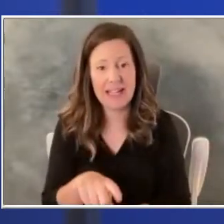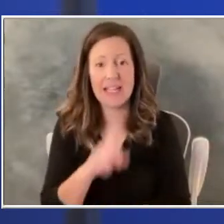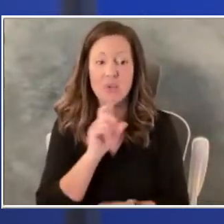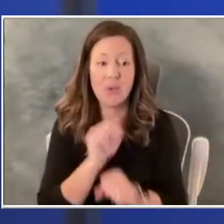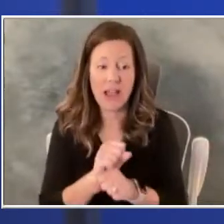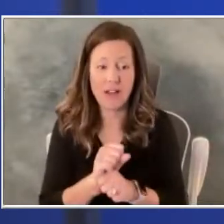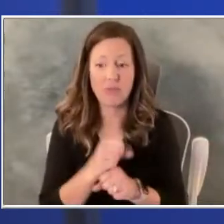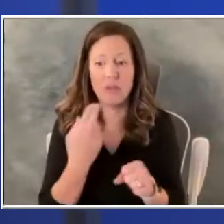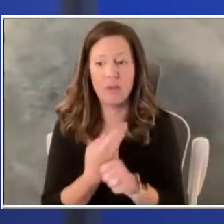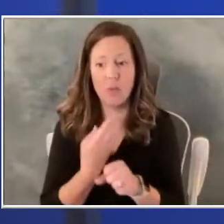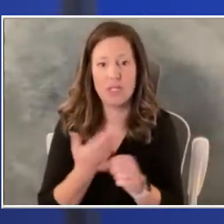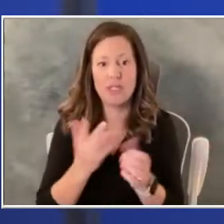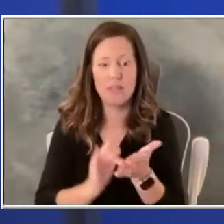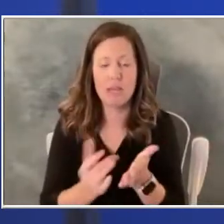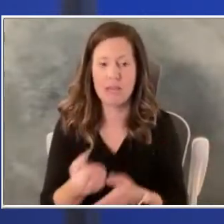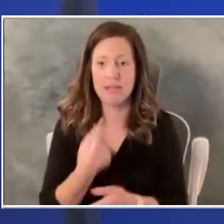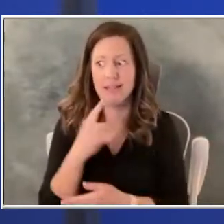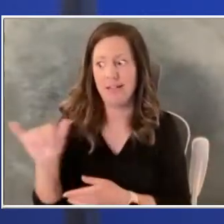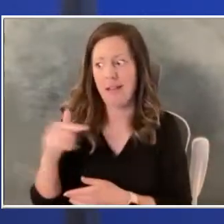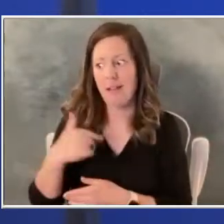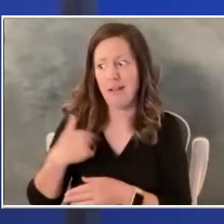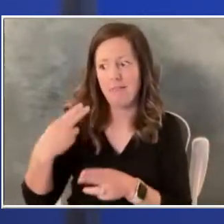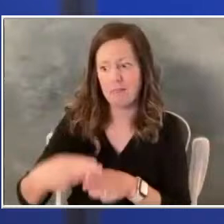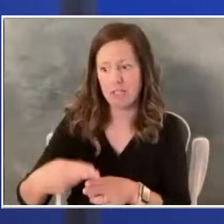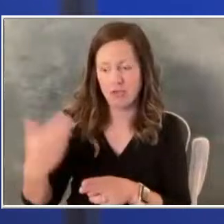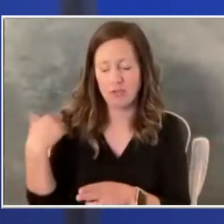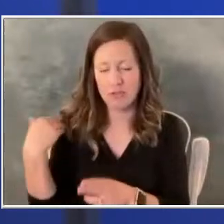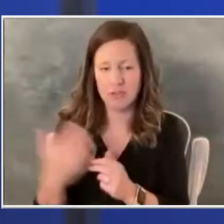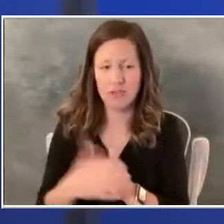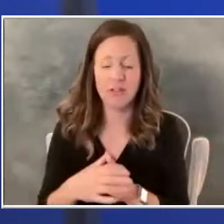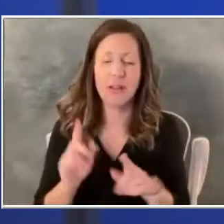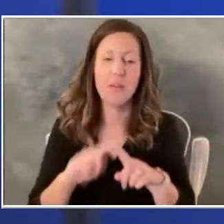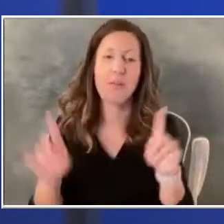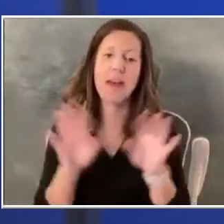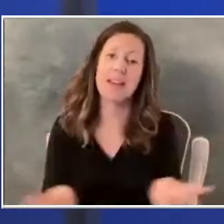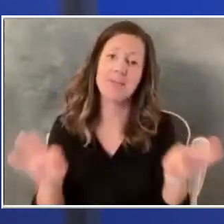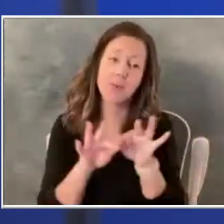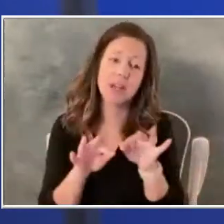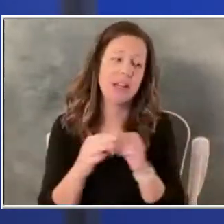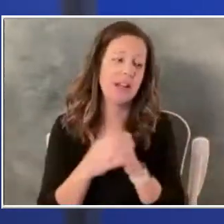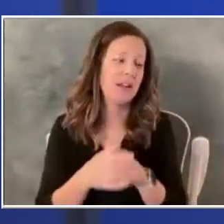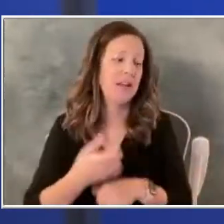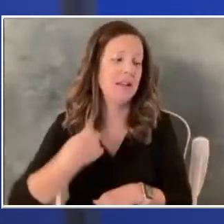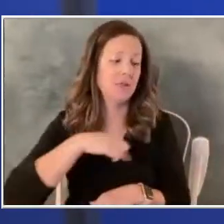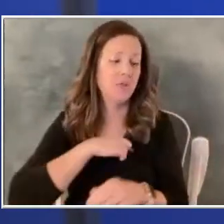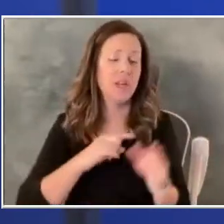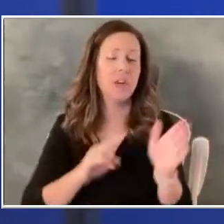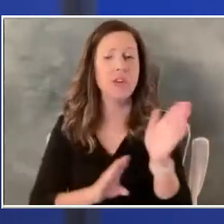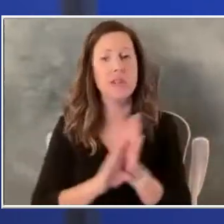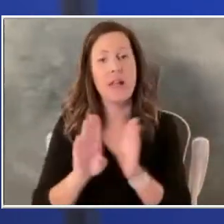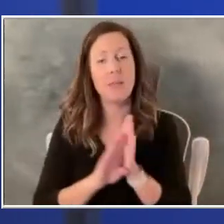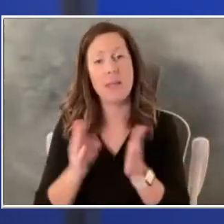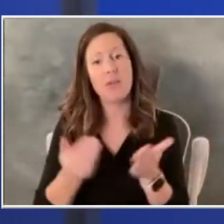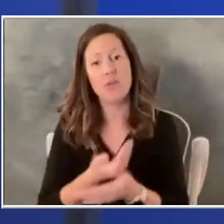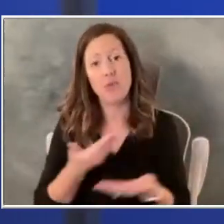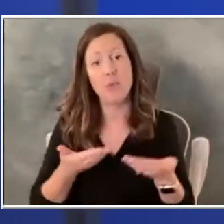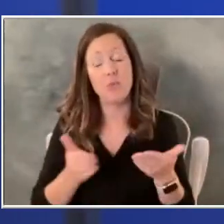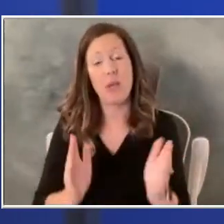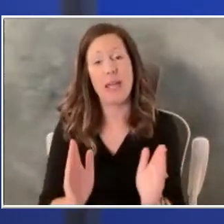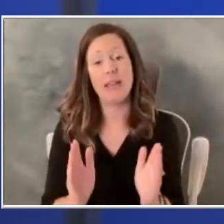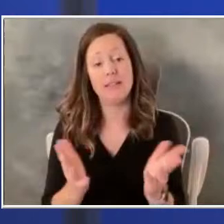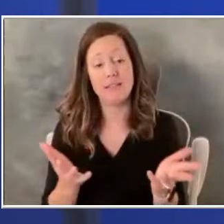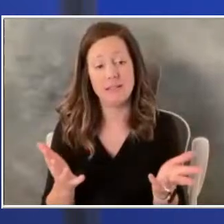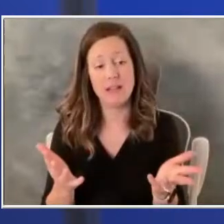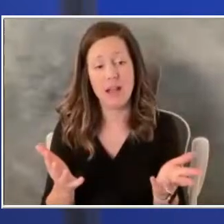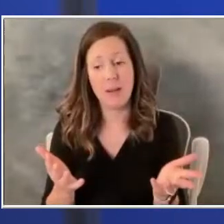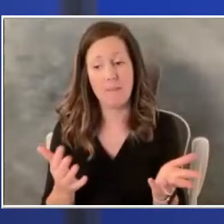drugs. But the important thing is we are developing new ways to help